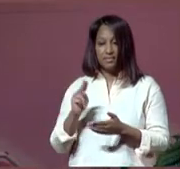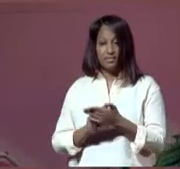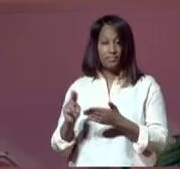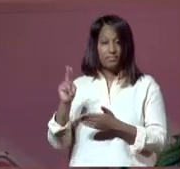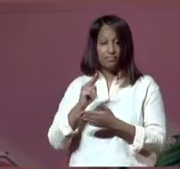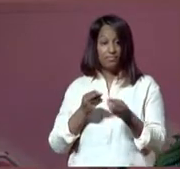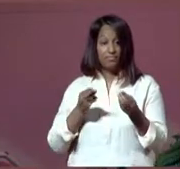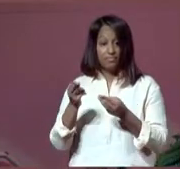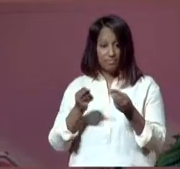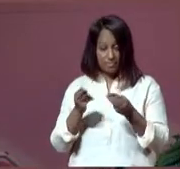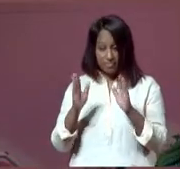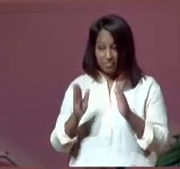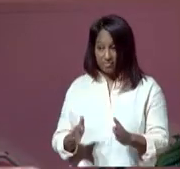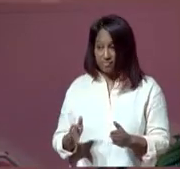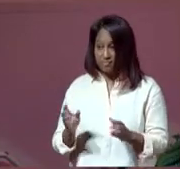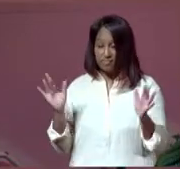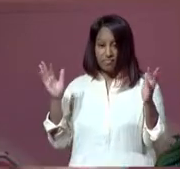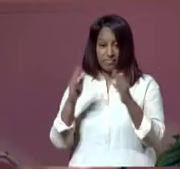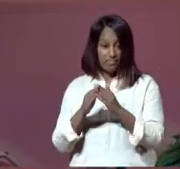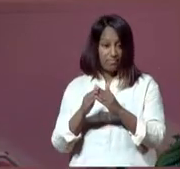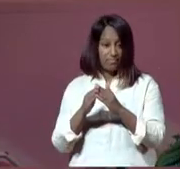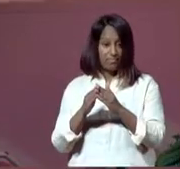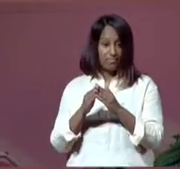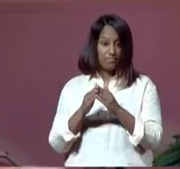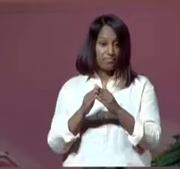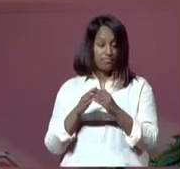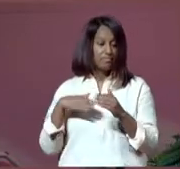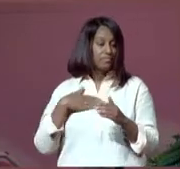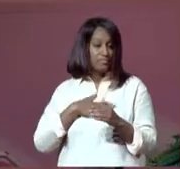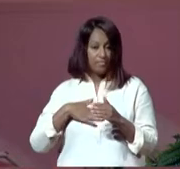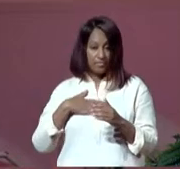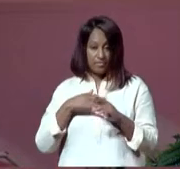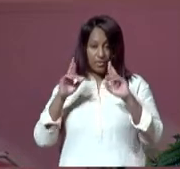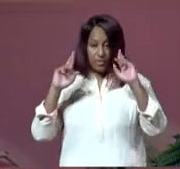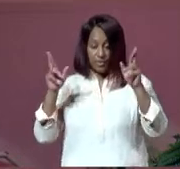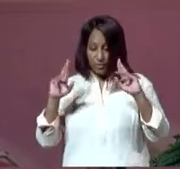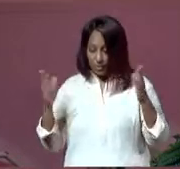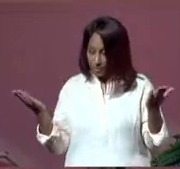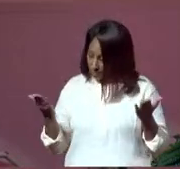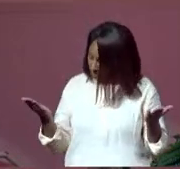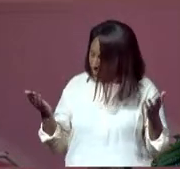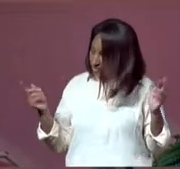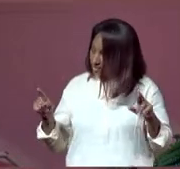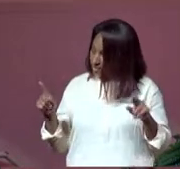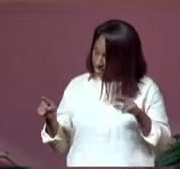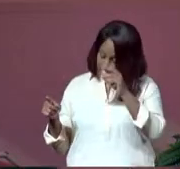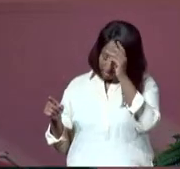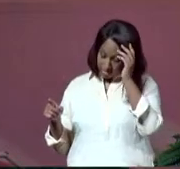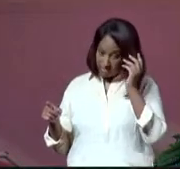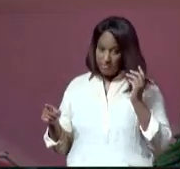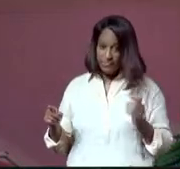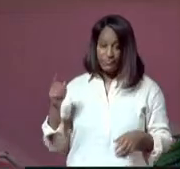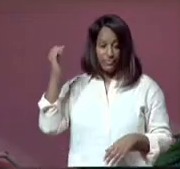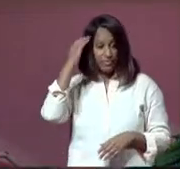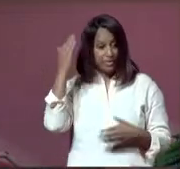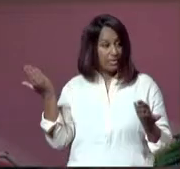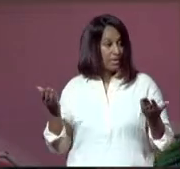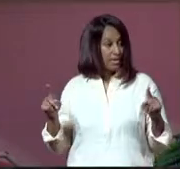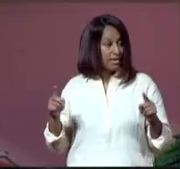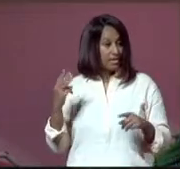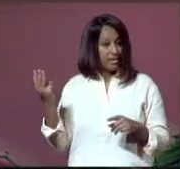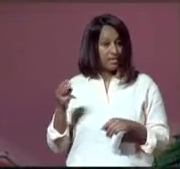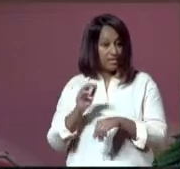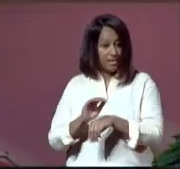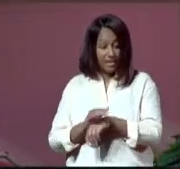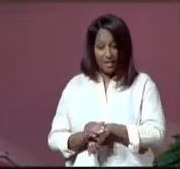you, oh my God, so please get yourself ready for what's going to happen. And then you know what happens Wednesday night with